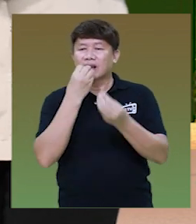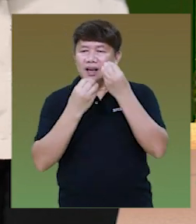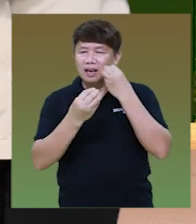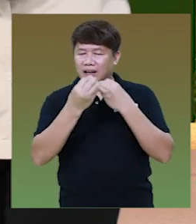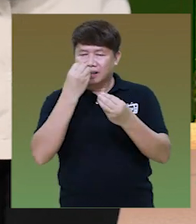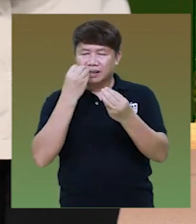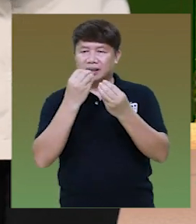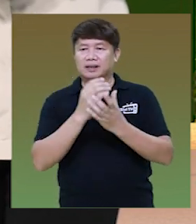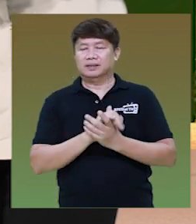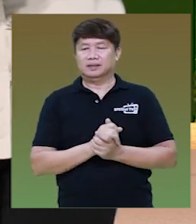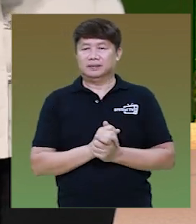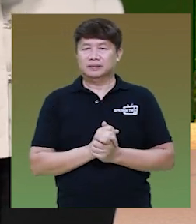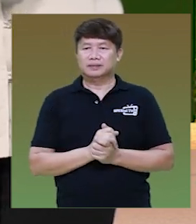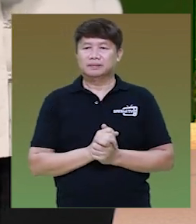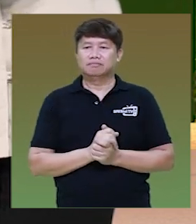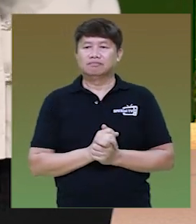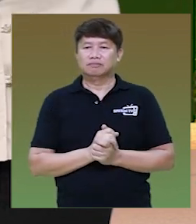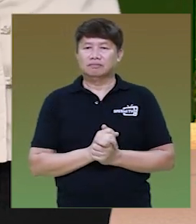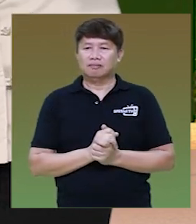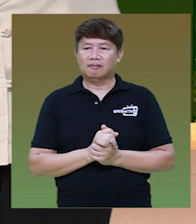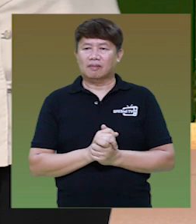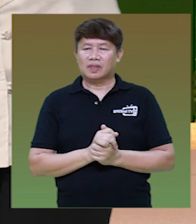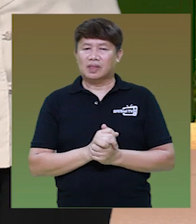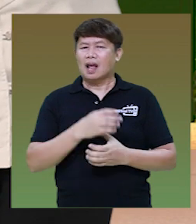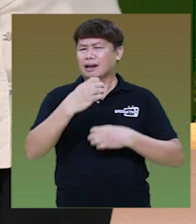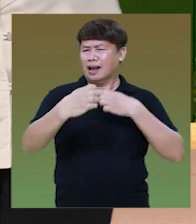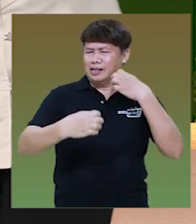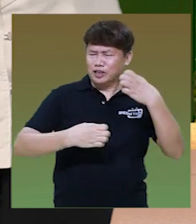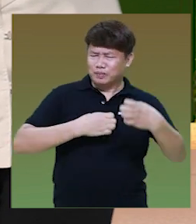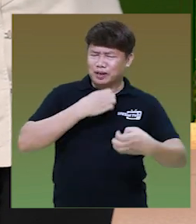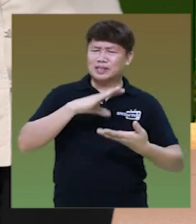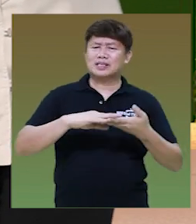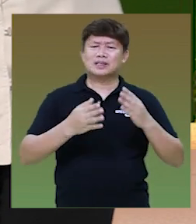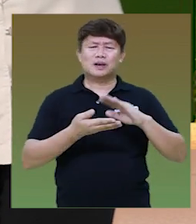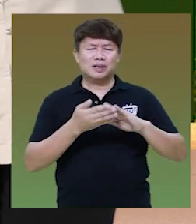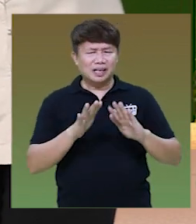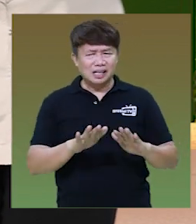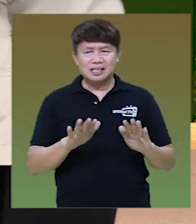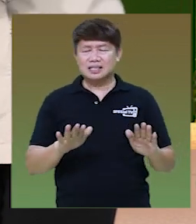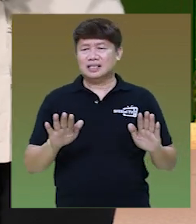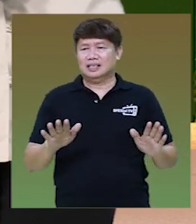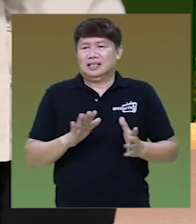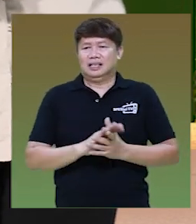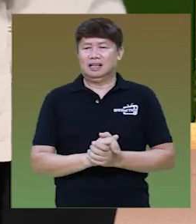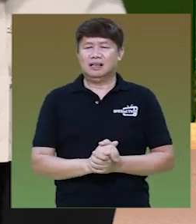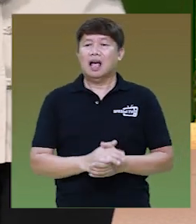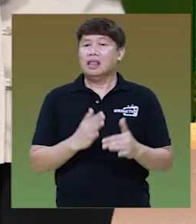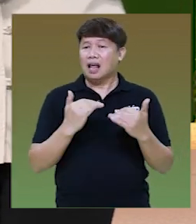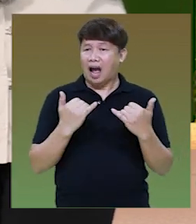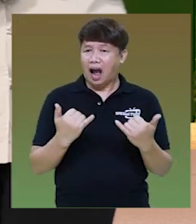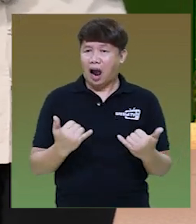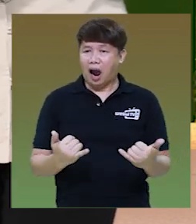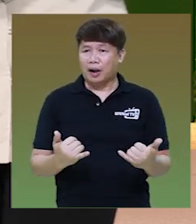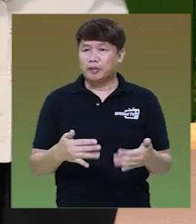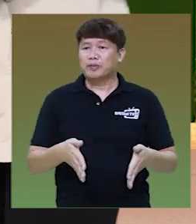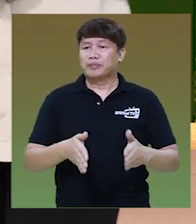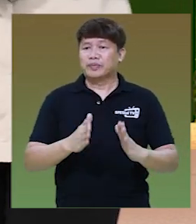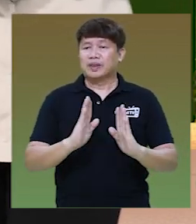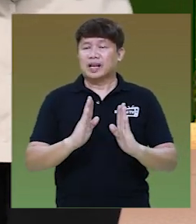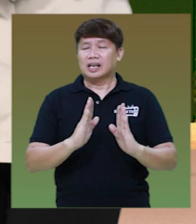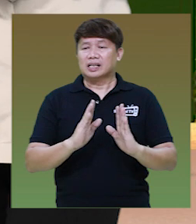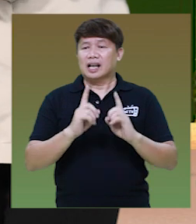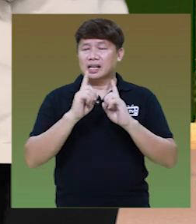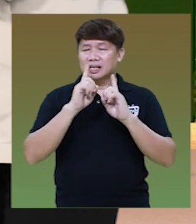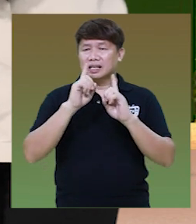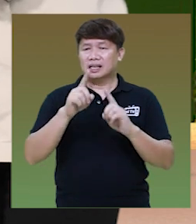it all together. Did you enjoy our story, kids? Now, let us